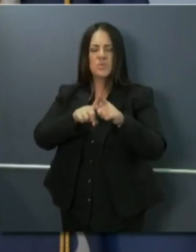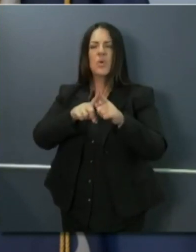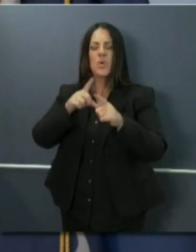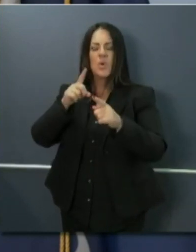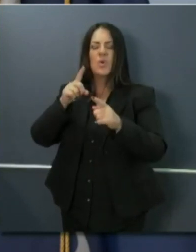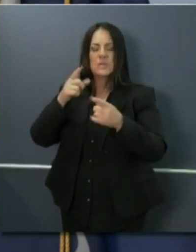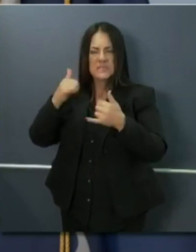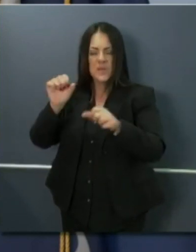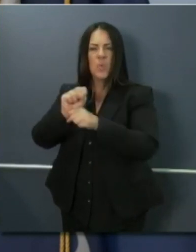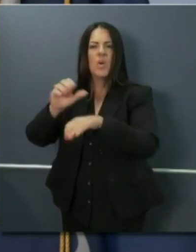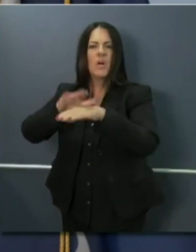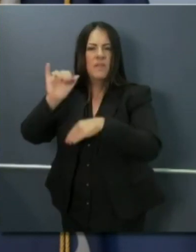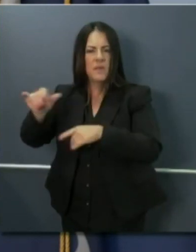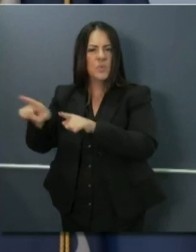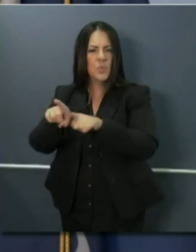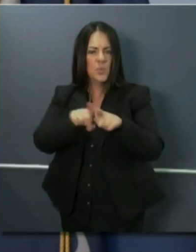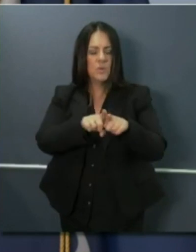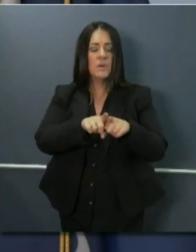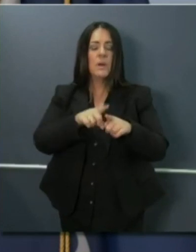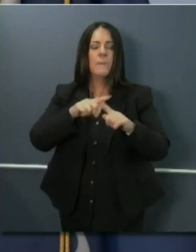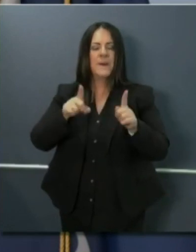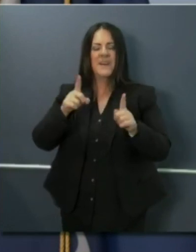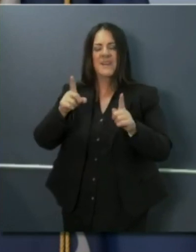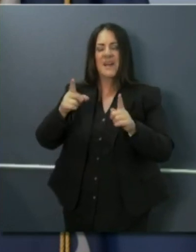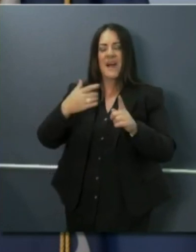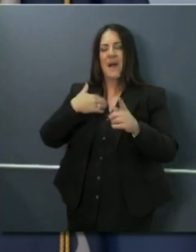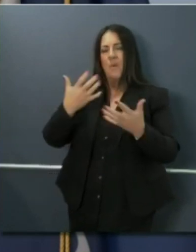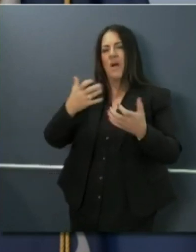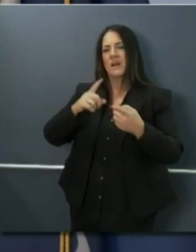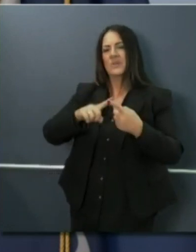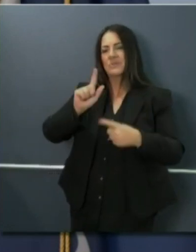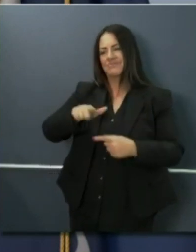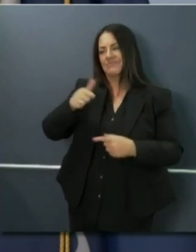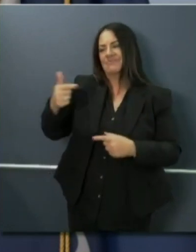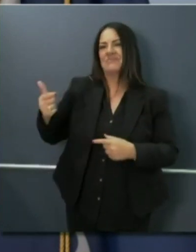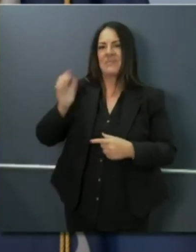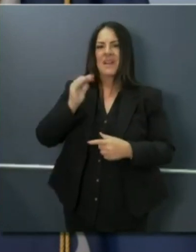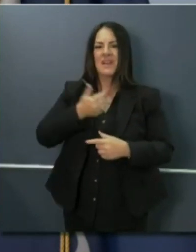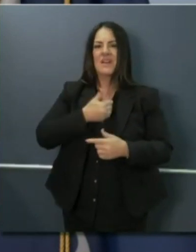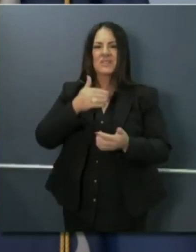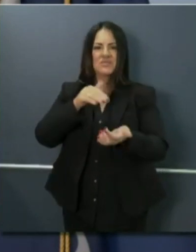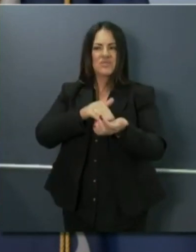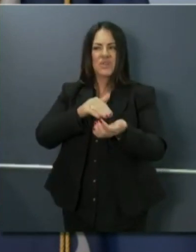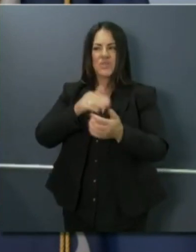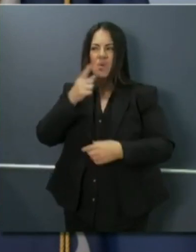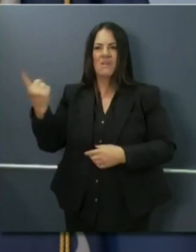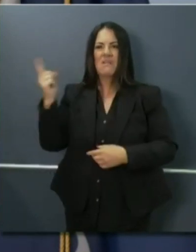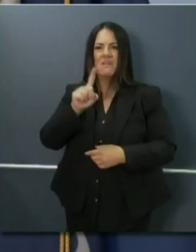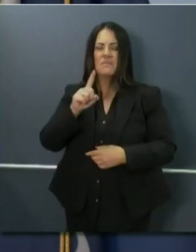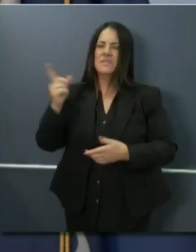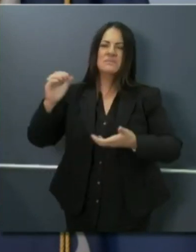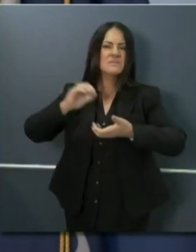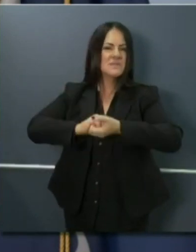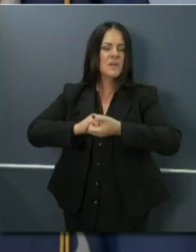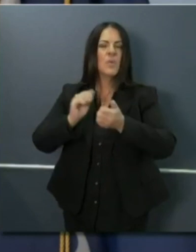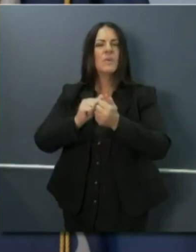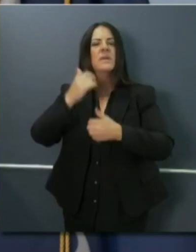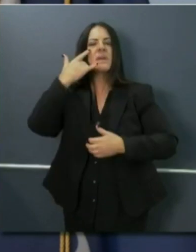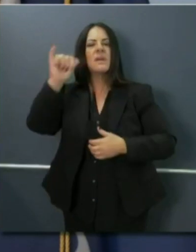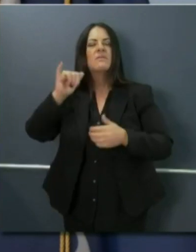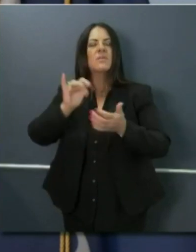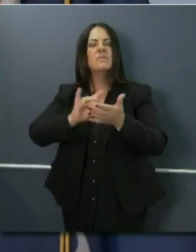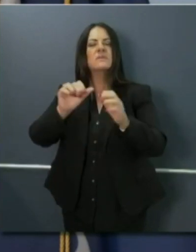to Dr. Constant, who has been part of our partnership with the California Medical